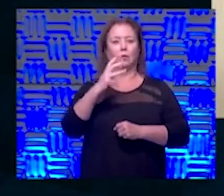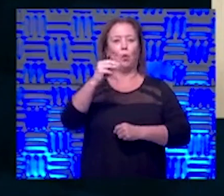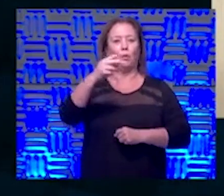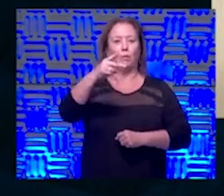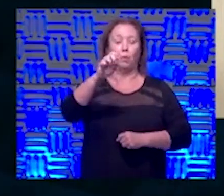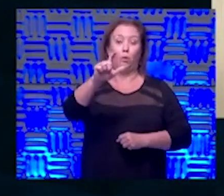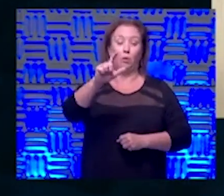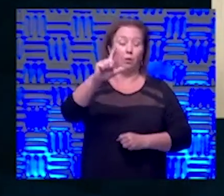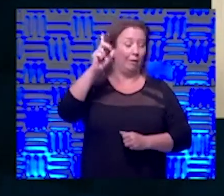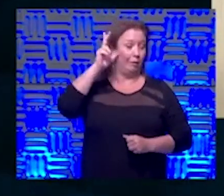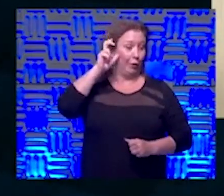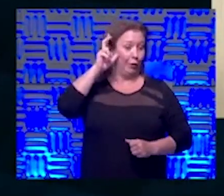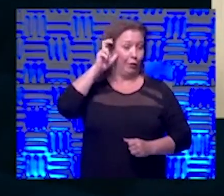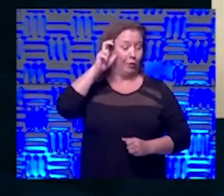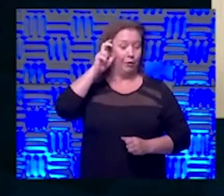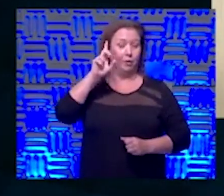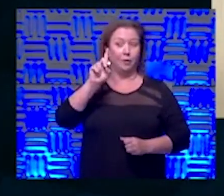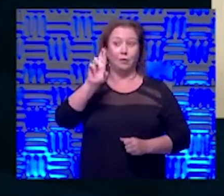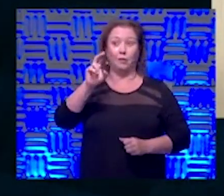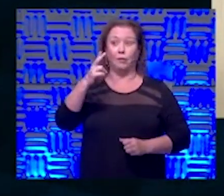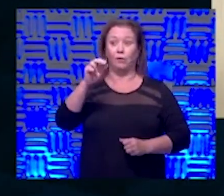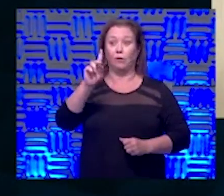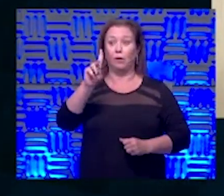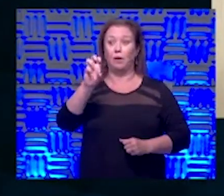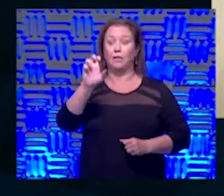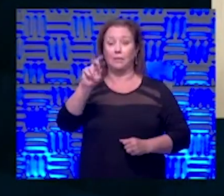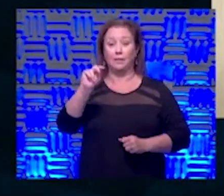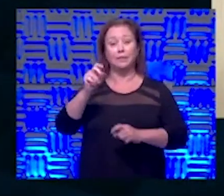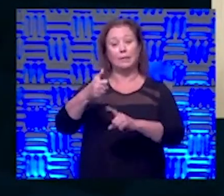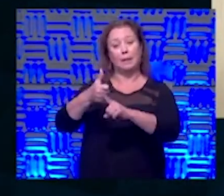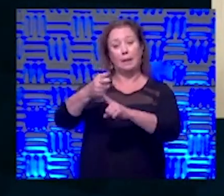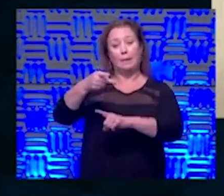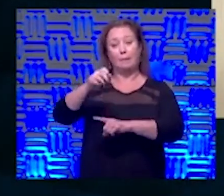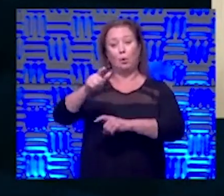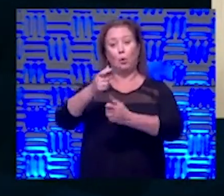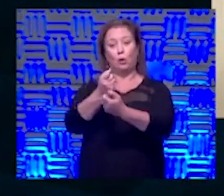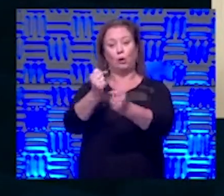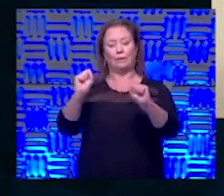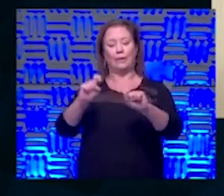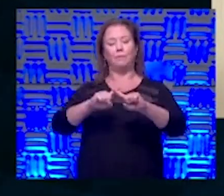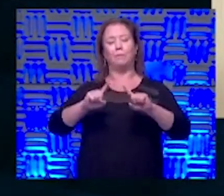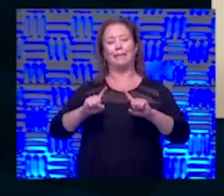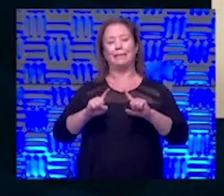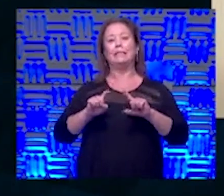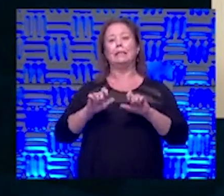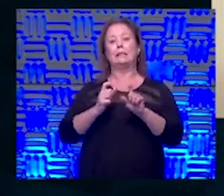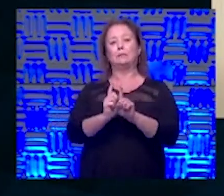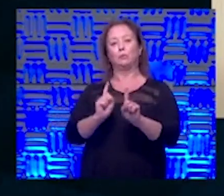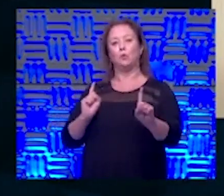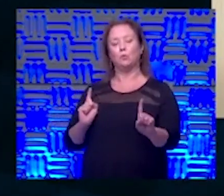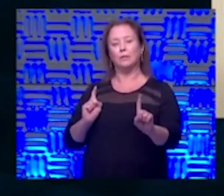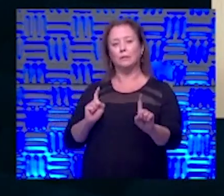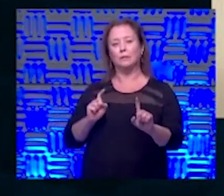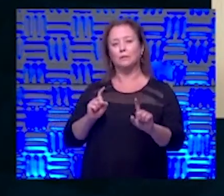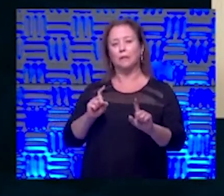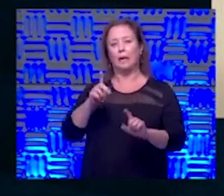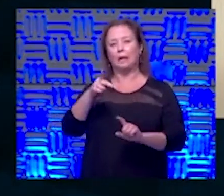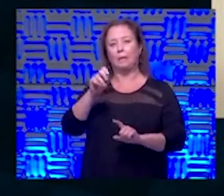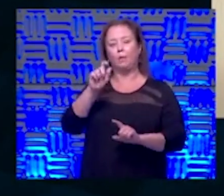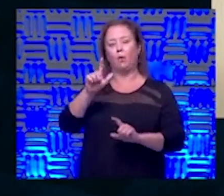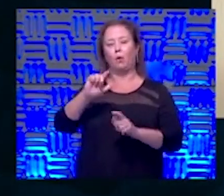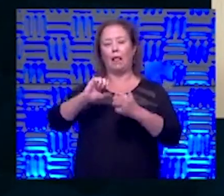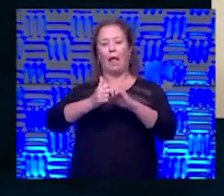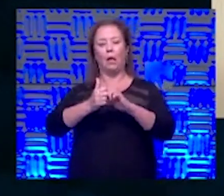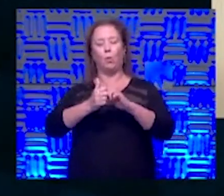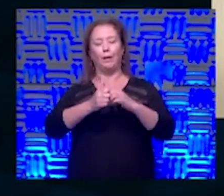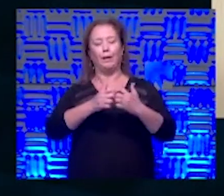although I've heard Dr. Hawkinson say the pools are safe. It's just maintaining that space when we're at the pool. So how do we find some creative ways of beating the summer